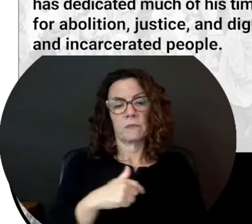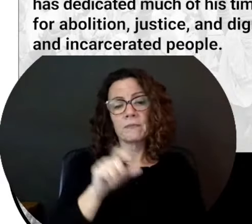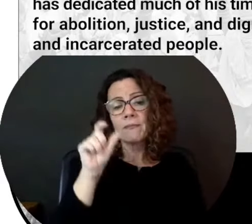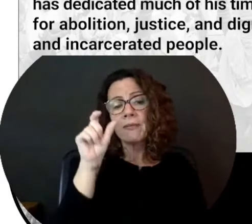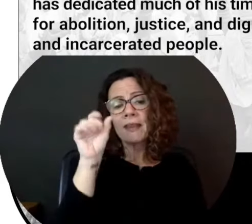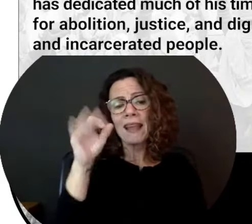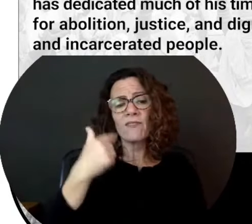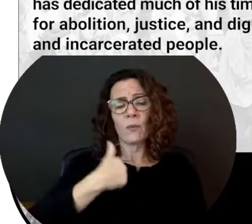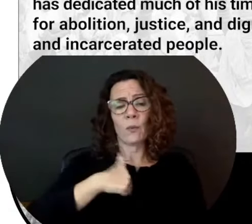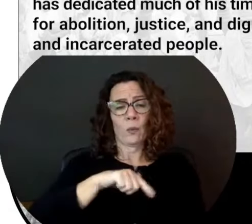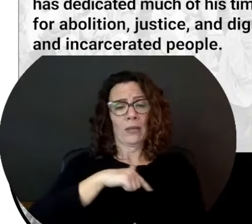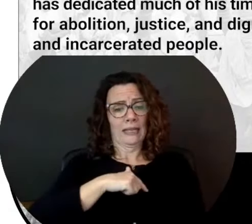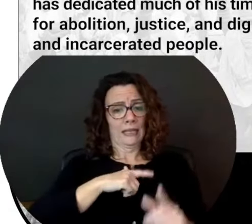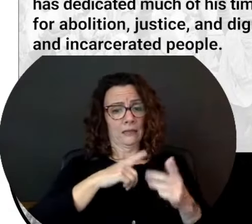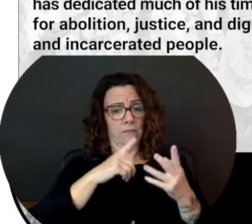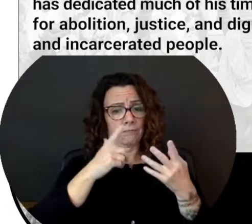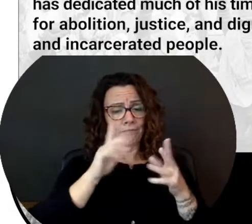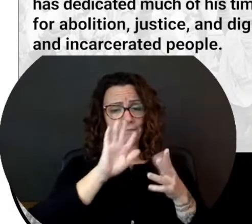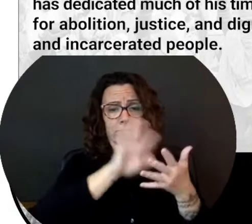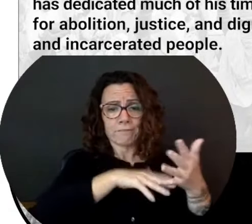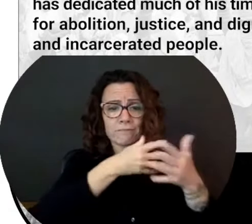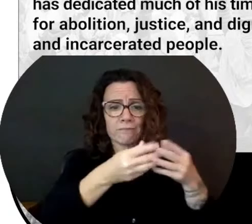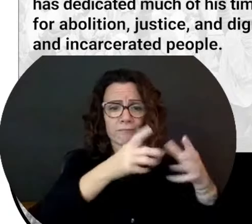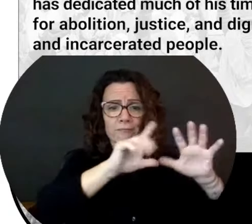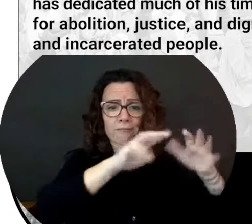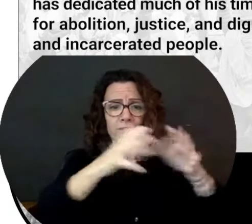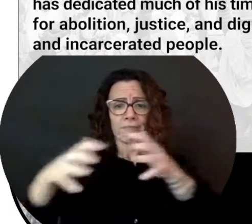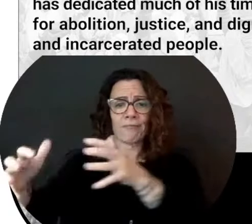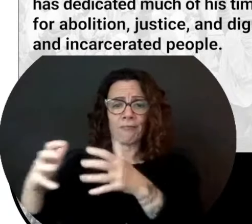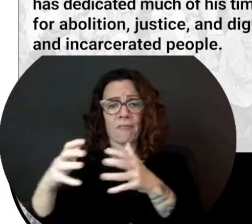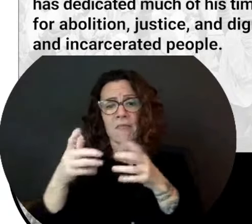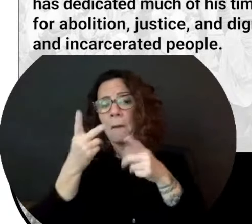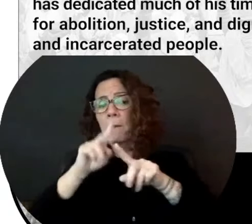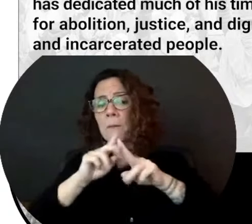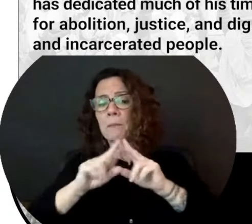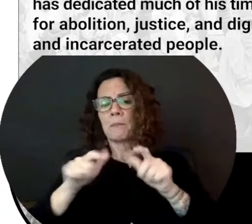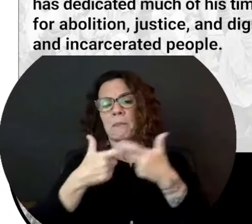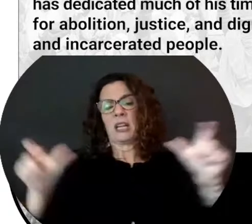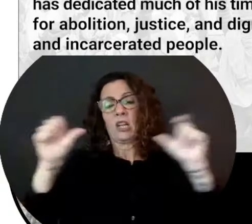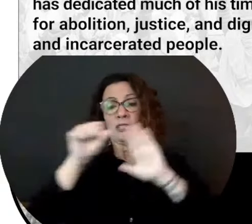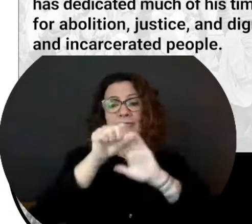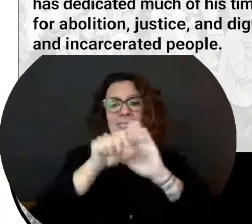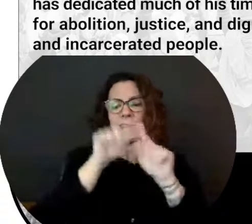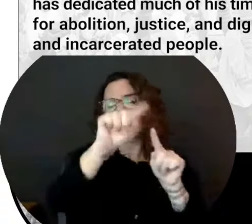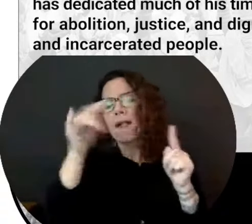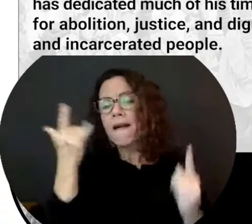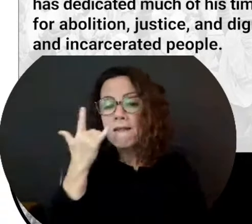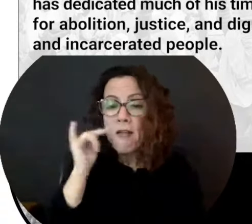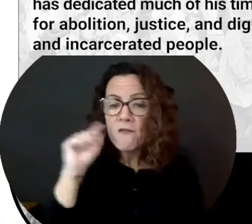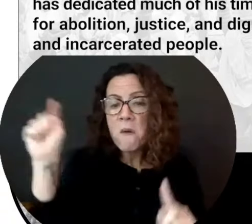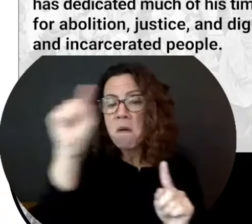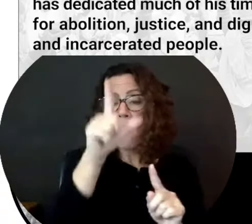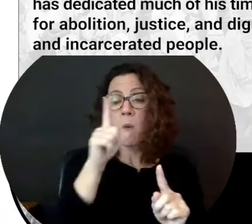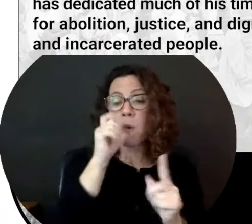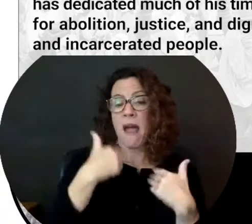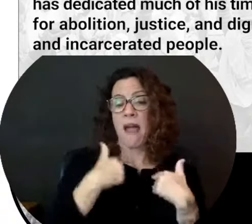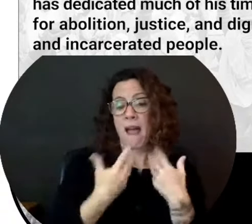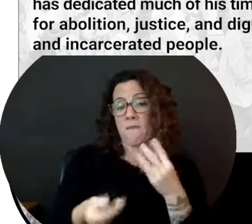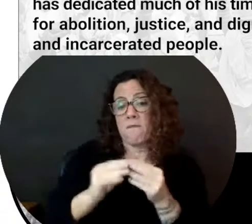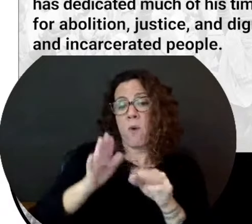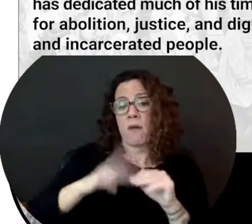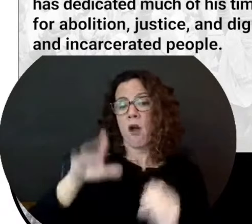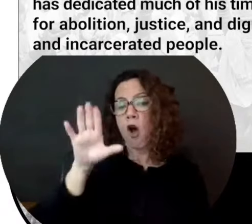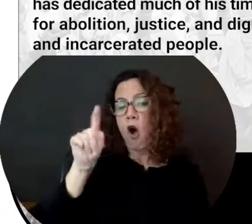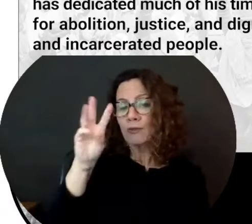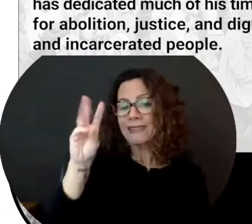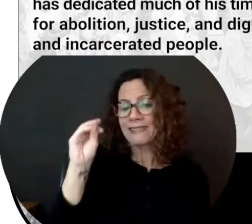When the government decides to take billions of taxpayer dollars out of something in order to build and run prisons, we know that